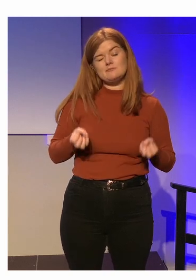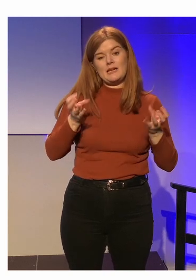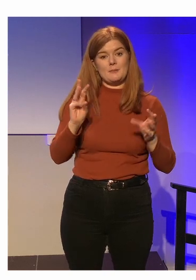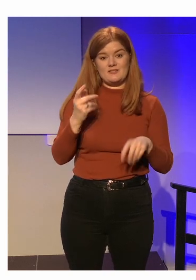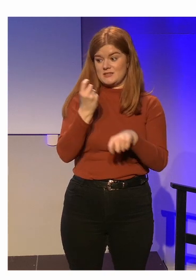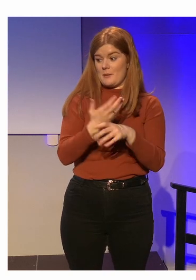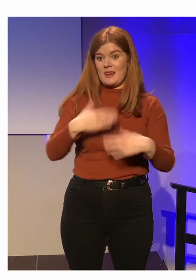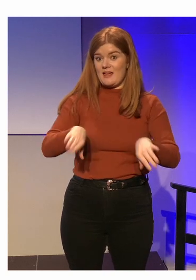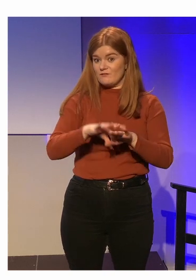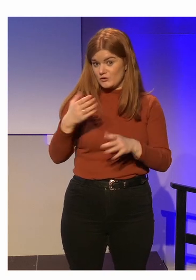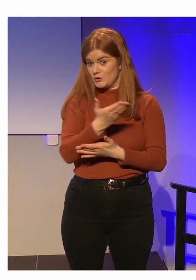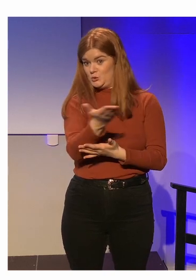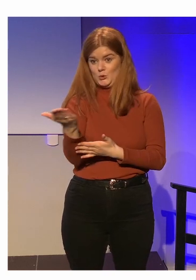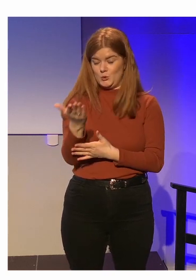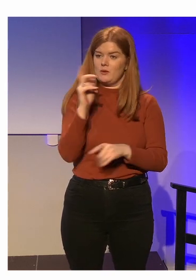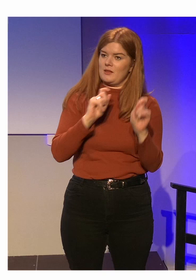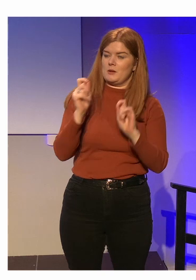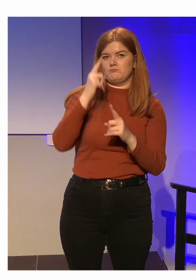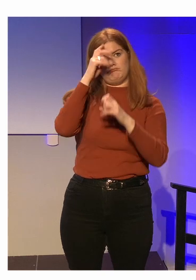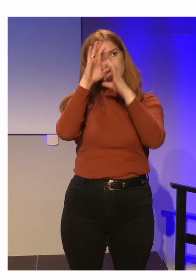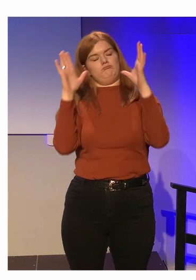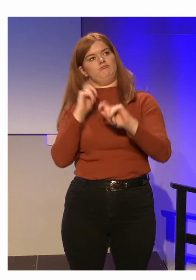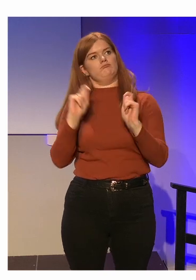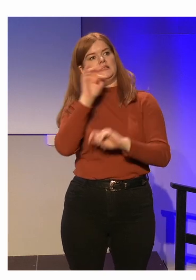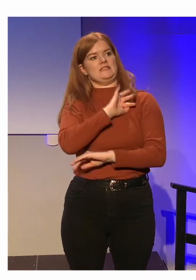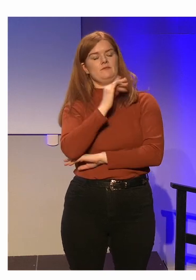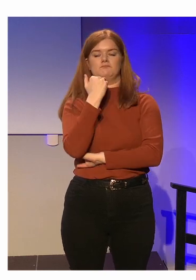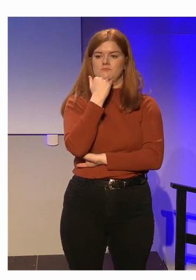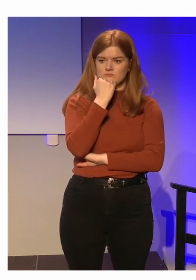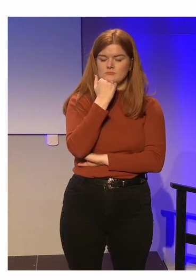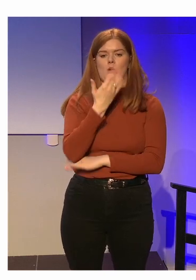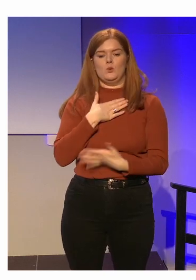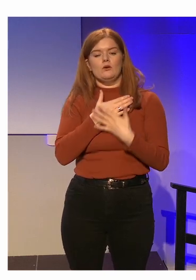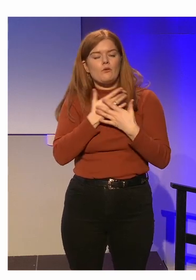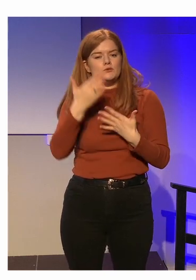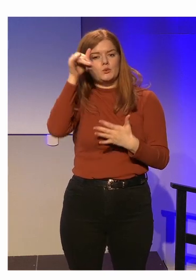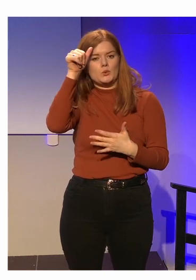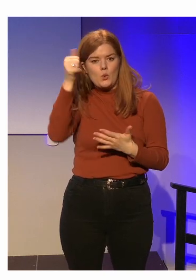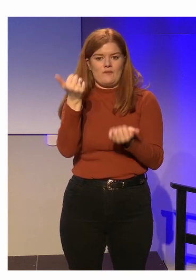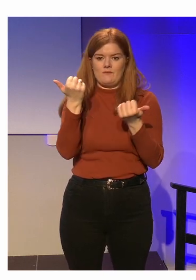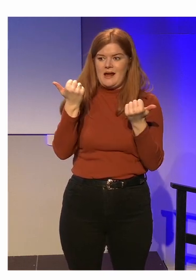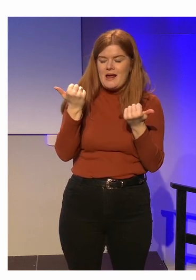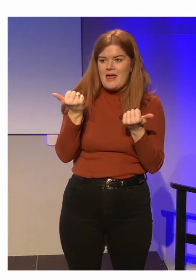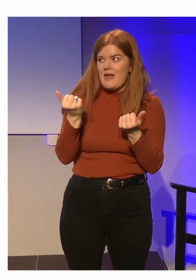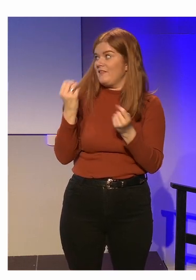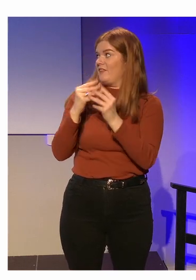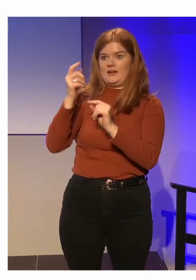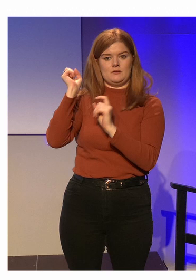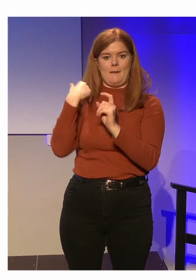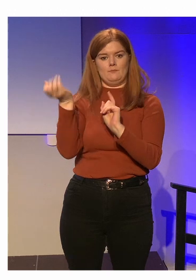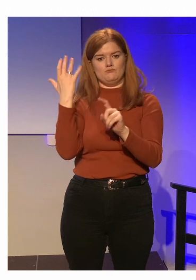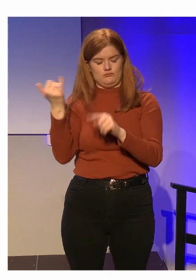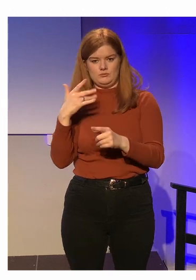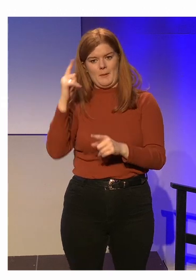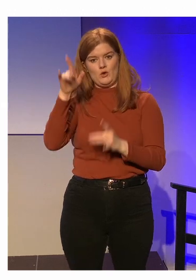of time for you to think about and reflect. I would love to know if anything in there resonated with you. I know